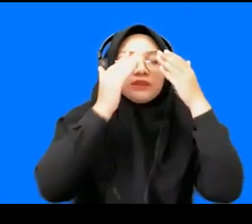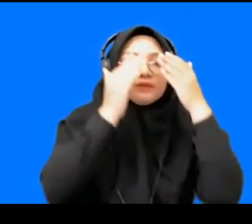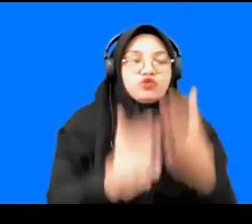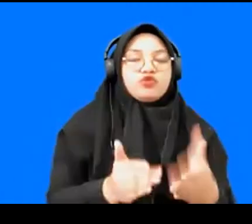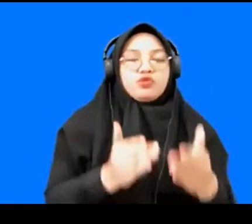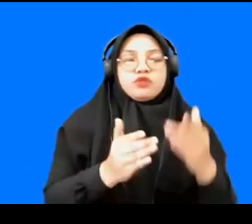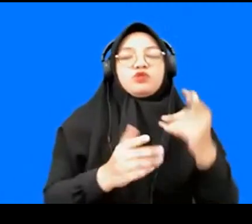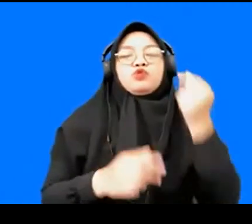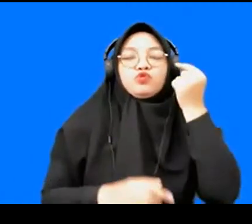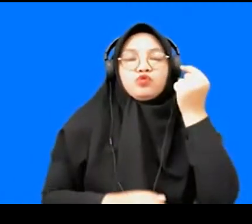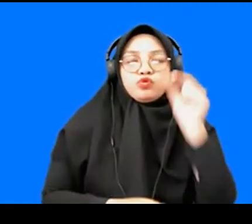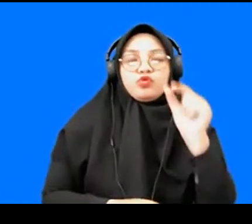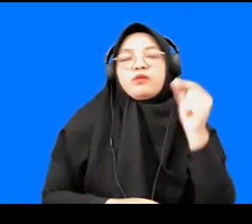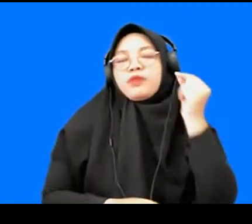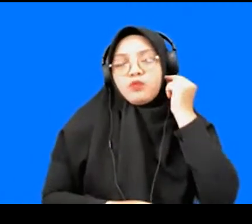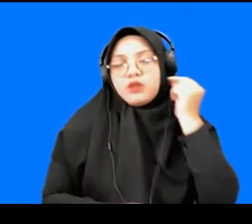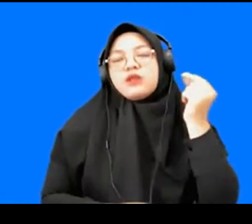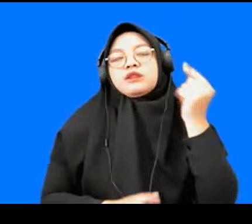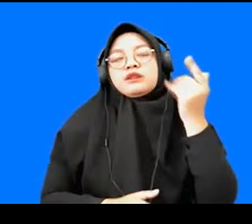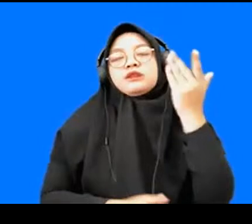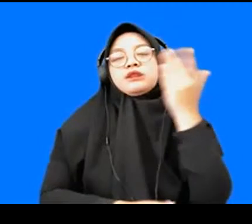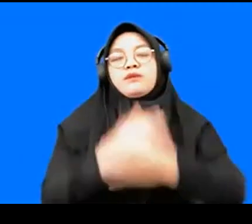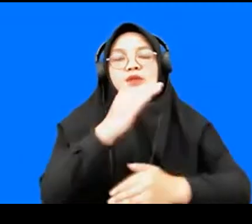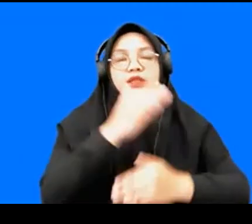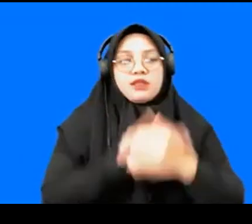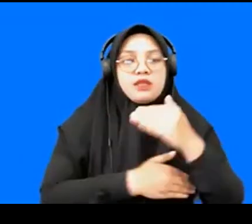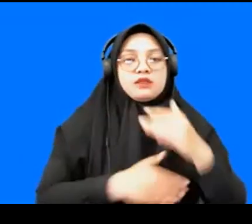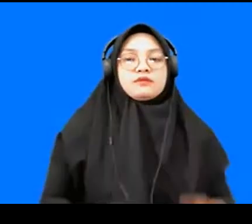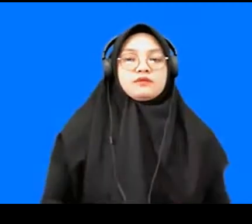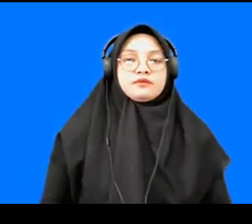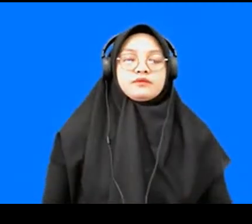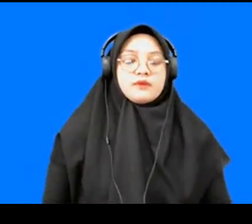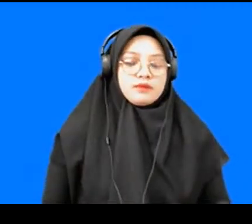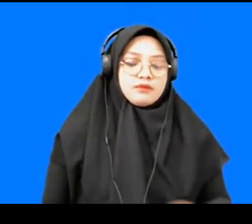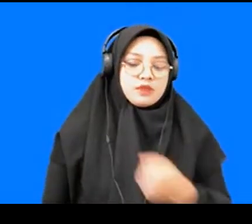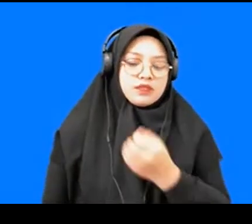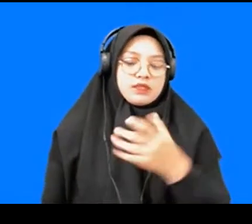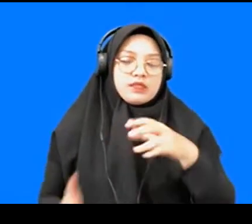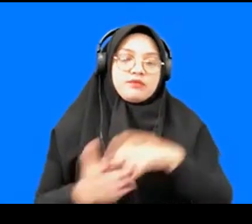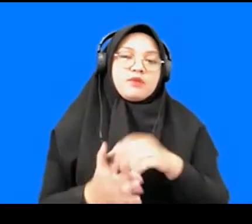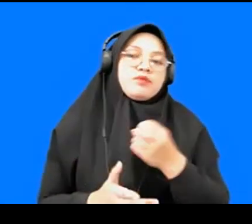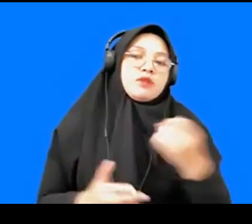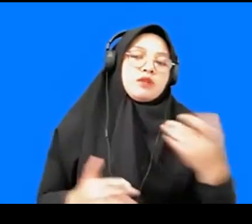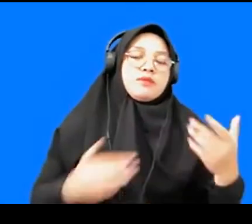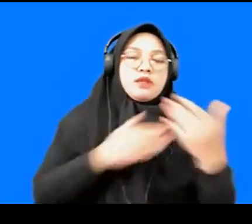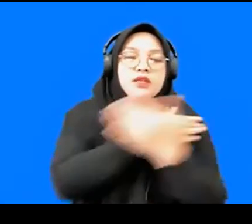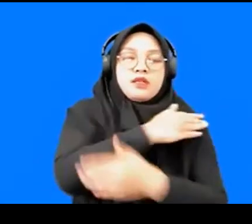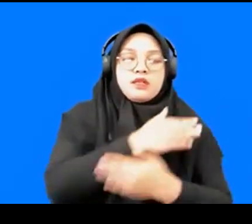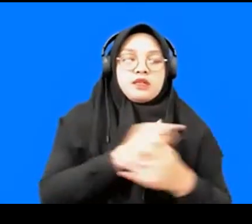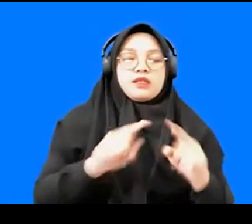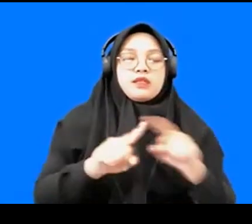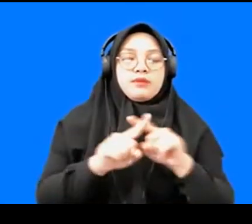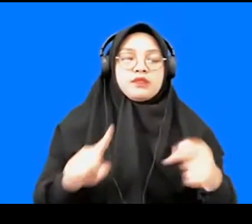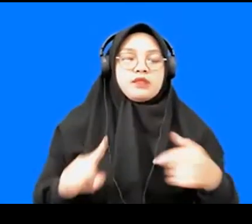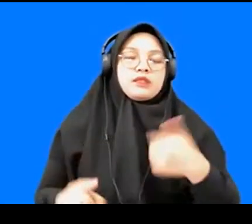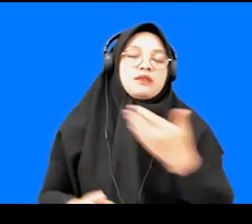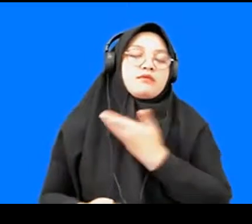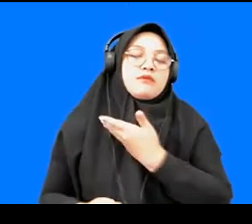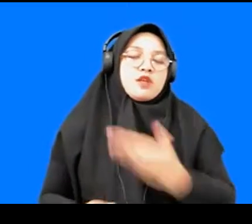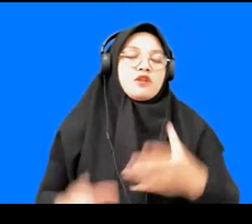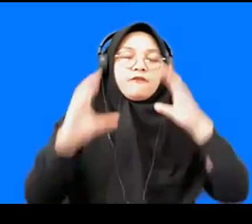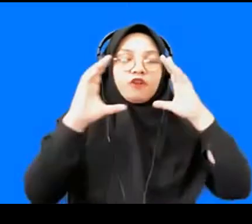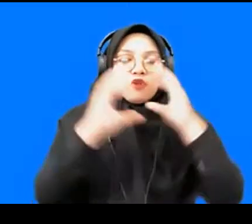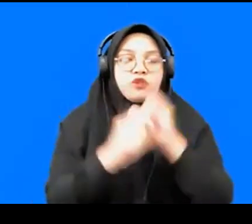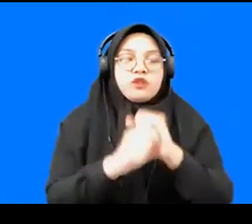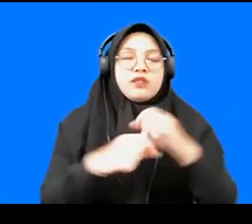in certain countries. But what I would like to emphasize that this wealth tax will gain the opportunity for